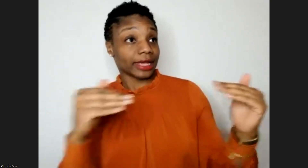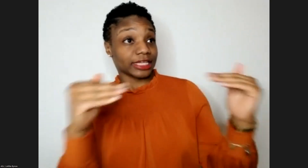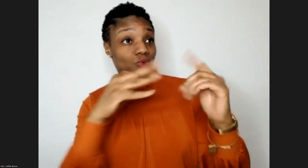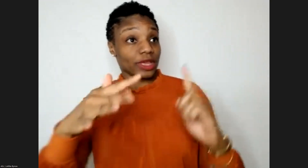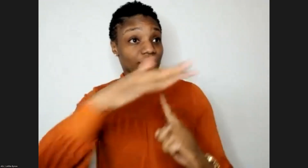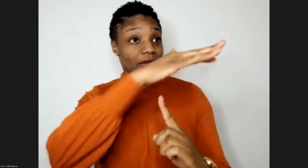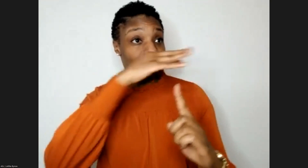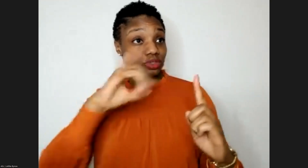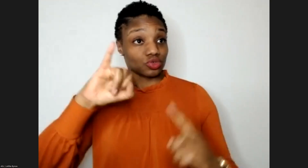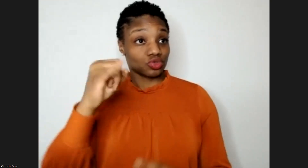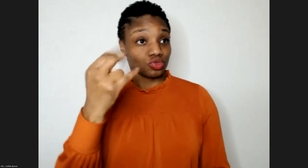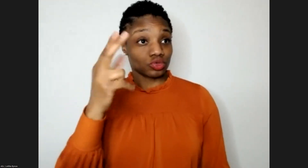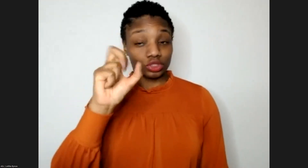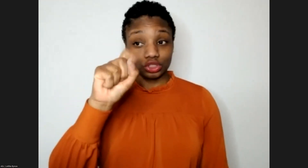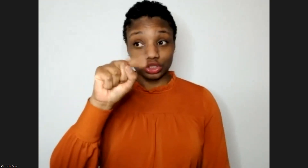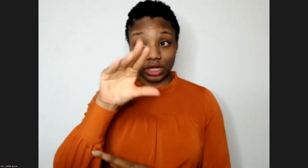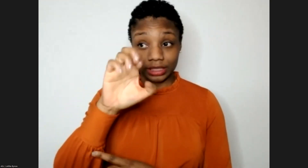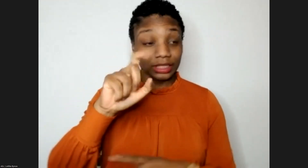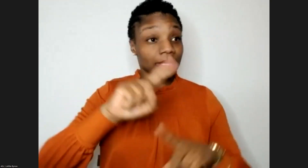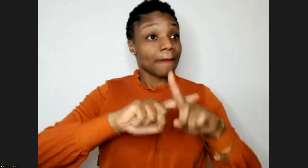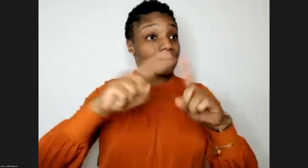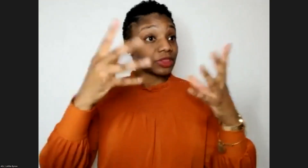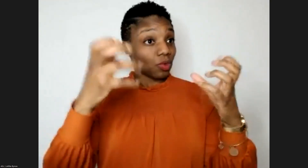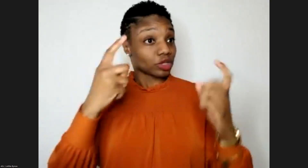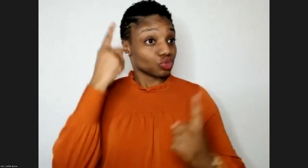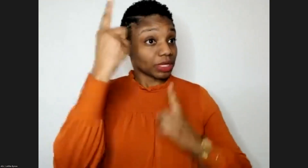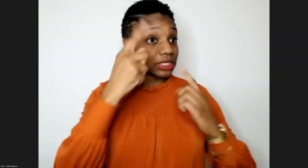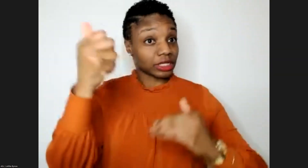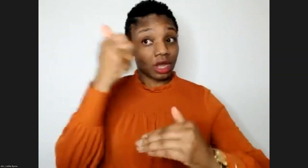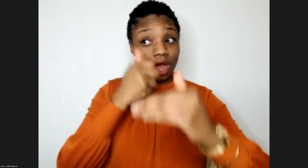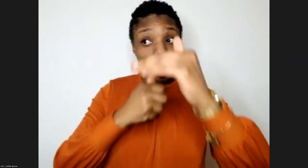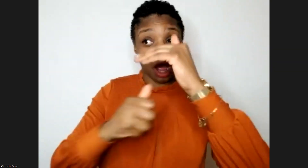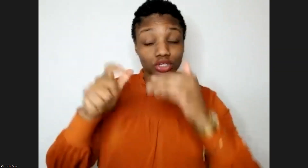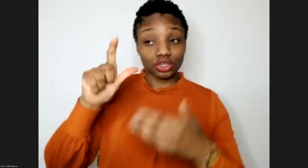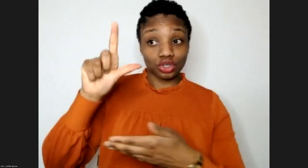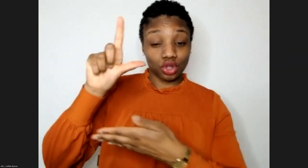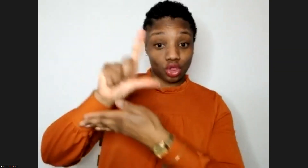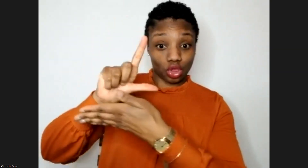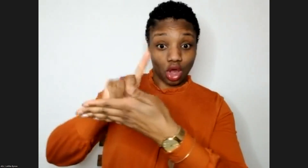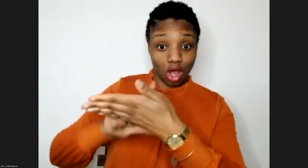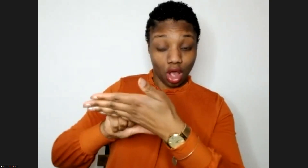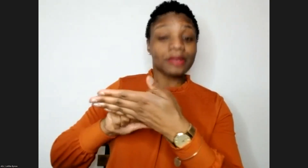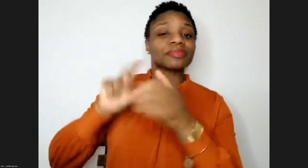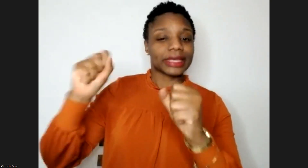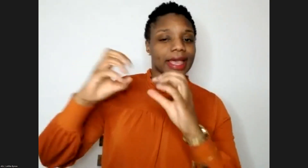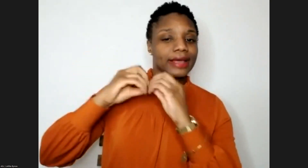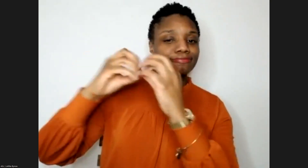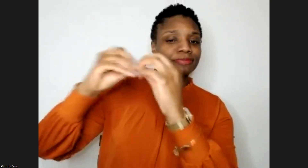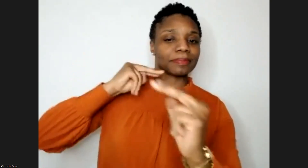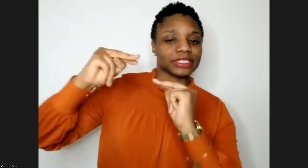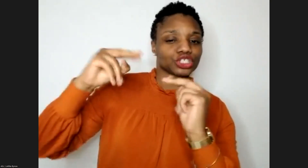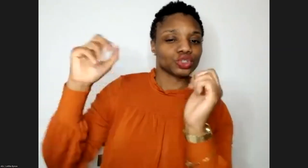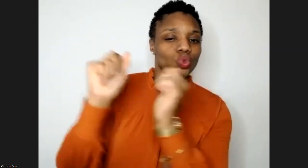like to be sort of considered under law, they can petition the secretary. But I think the main sort of